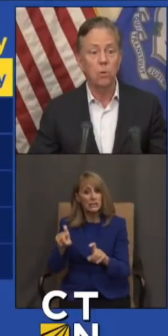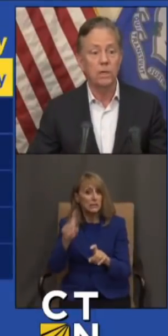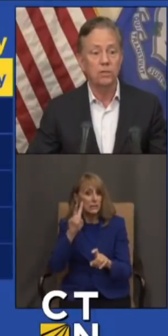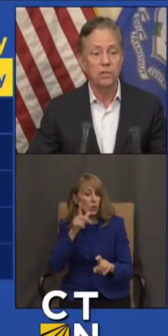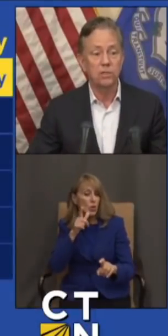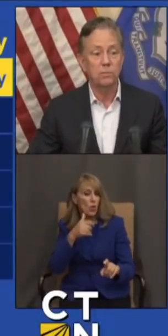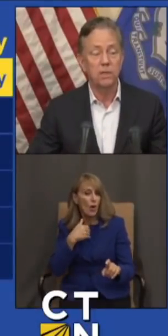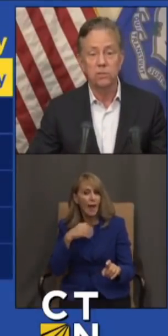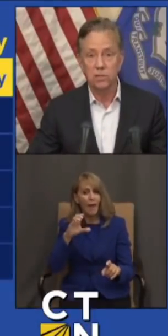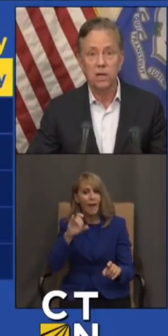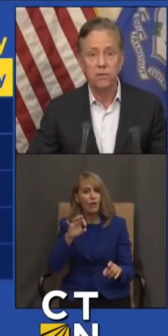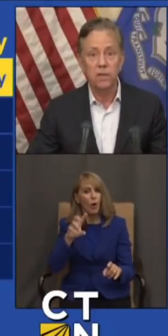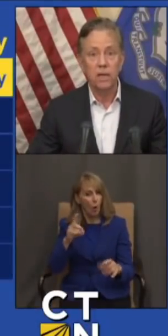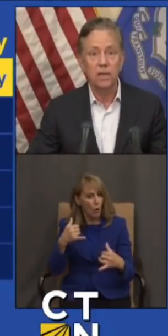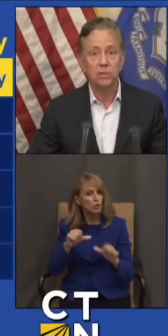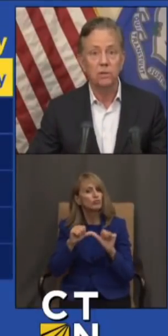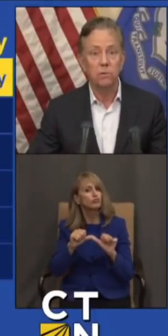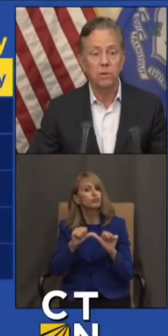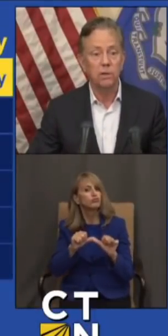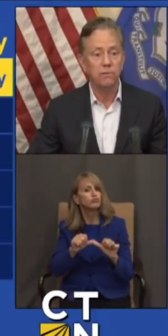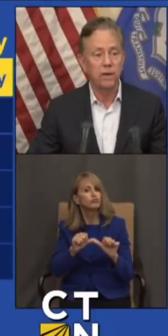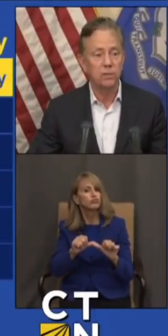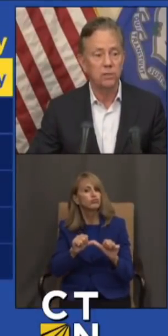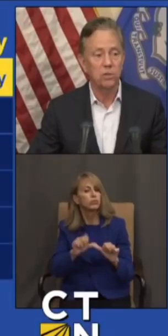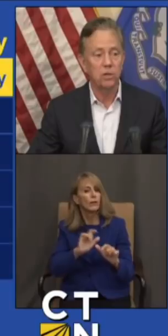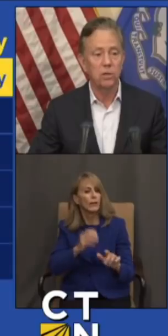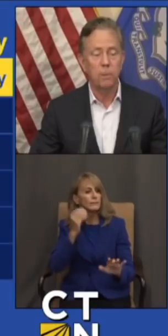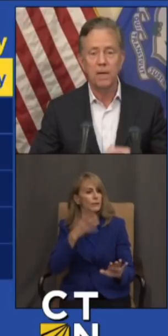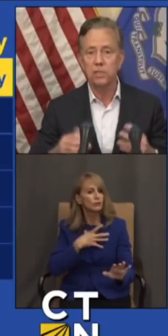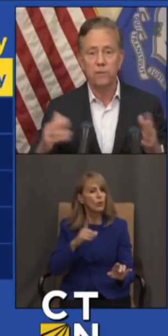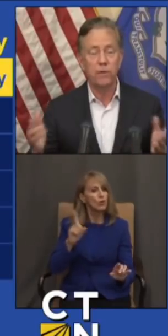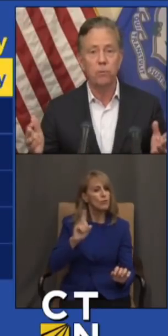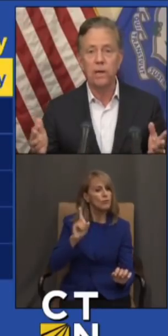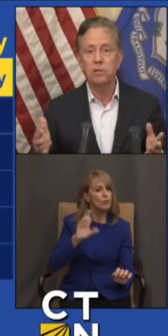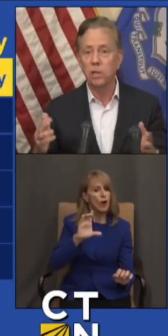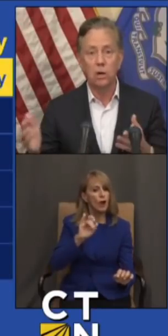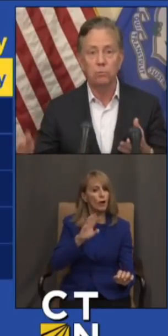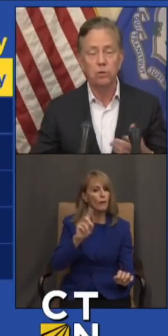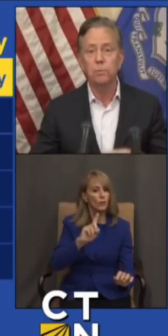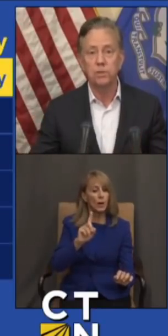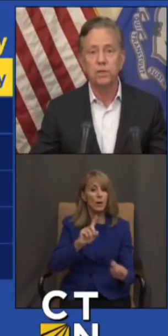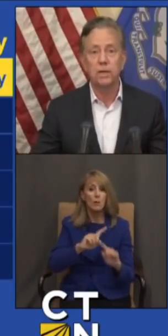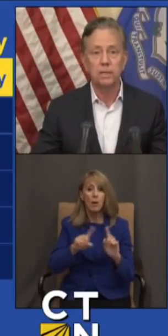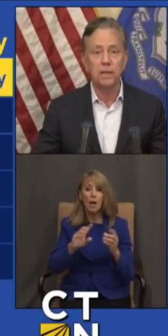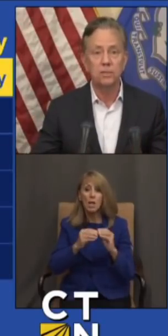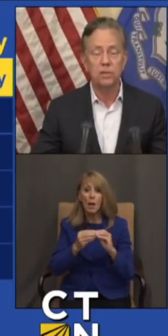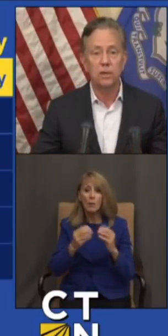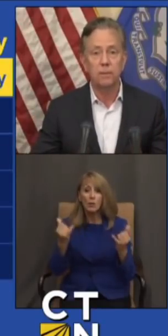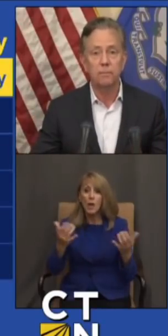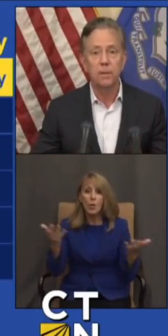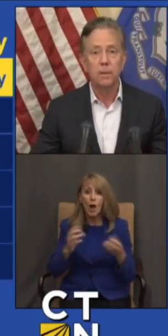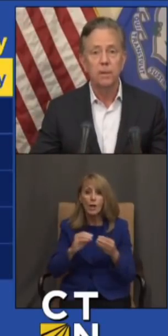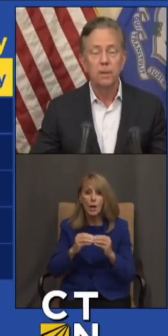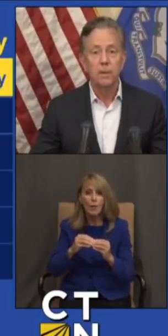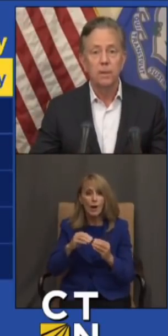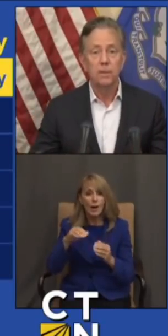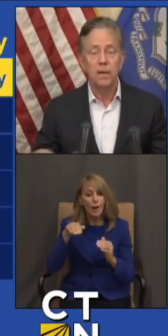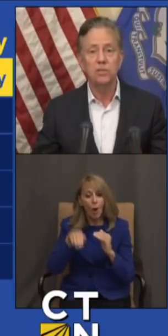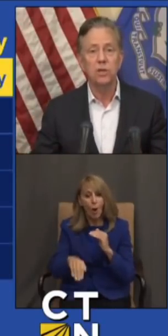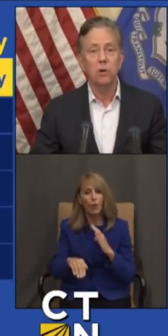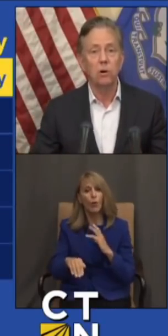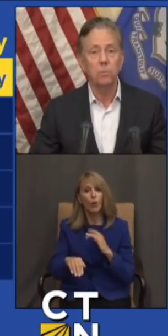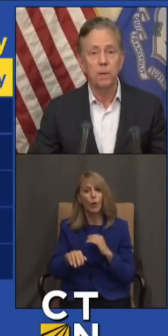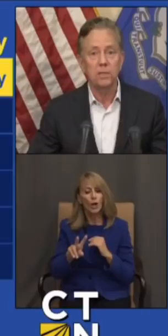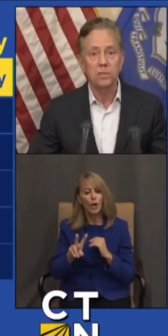early warning system, gives us a lot of indication of where the infections are. The positivity rate is low, 2%. That's